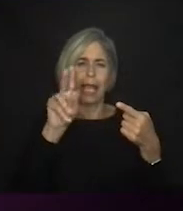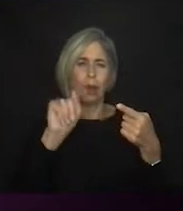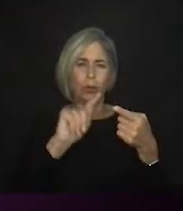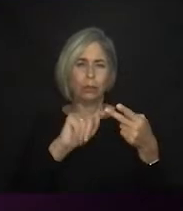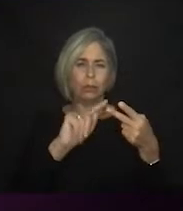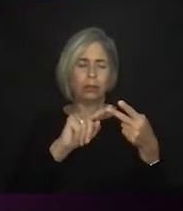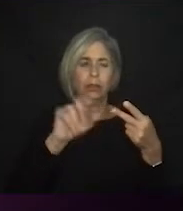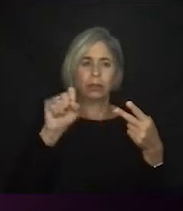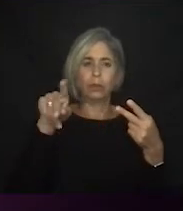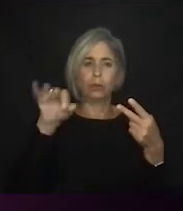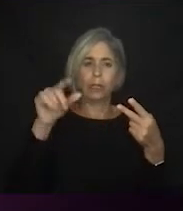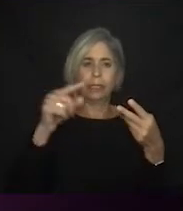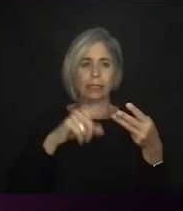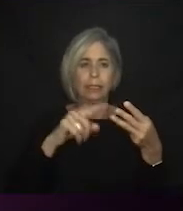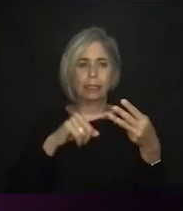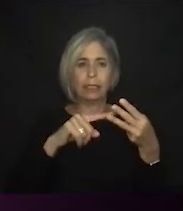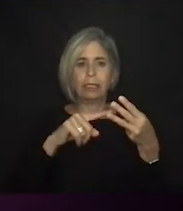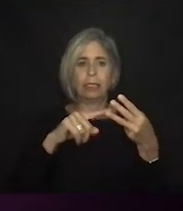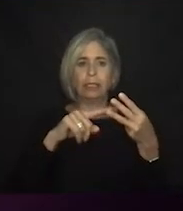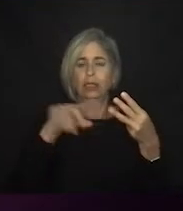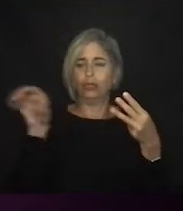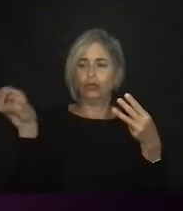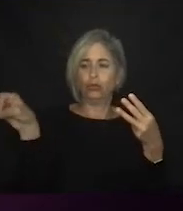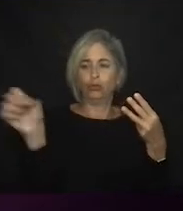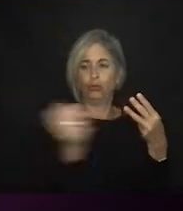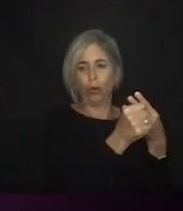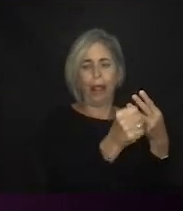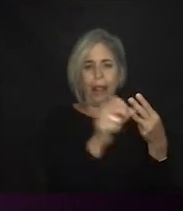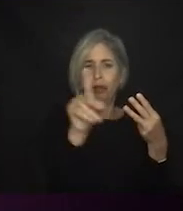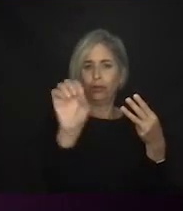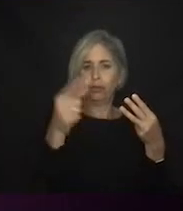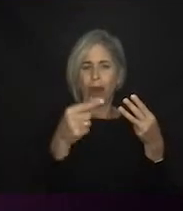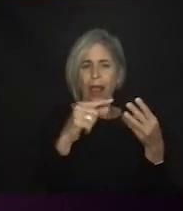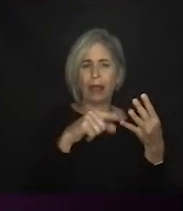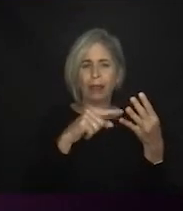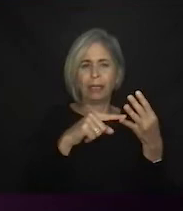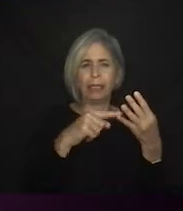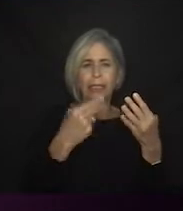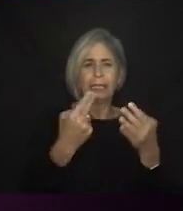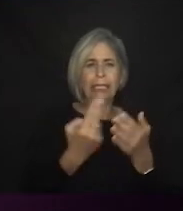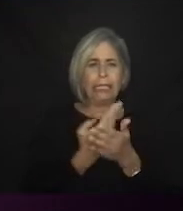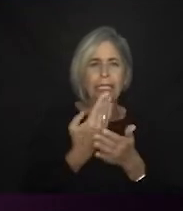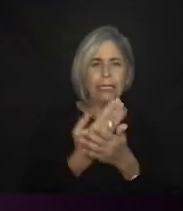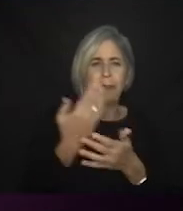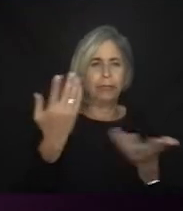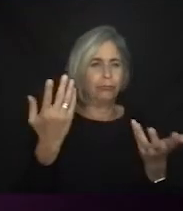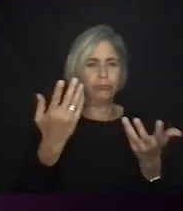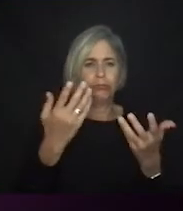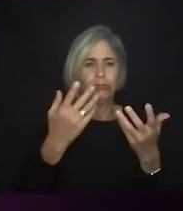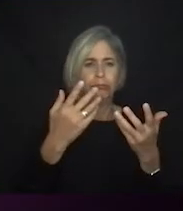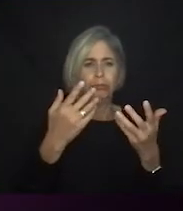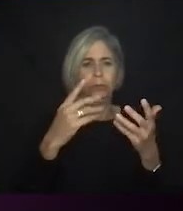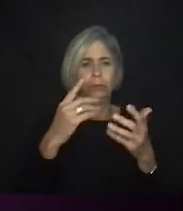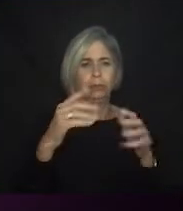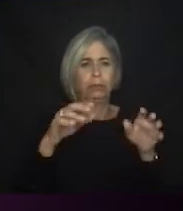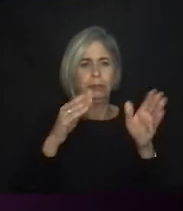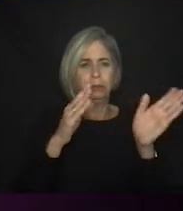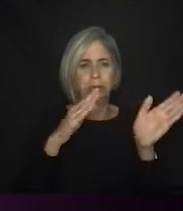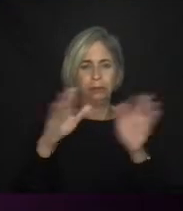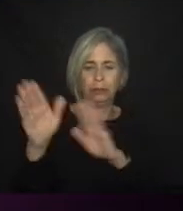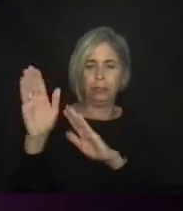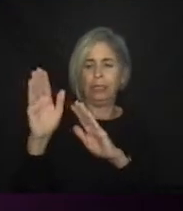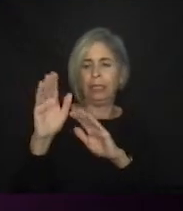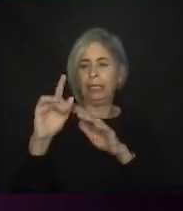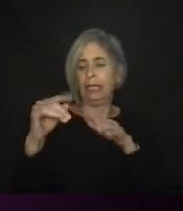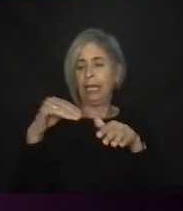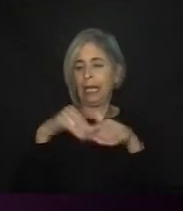animations, springs. It can make elements draggable. You can easily create staggered animations. You can do individual transforms,